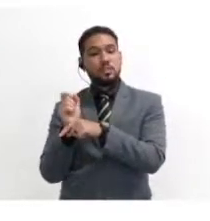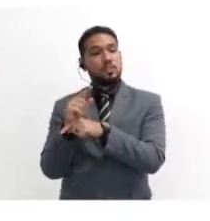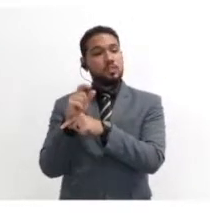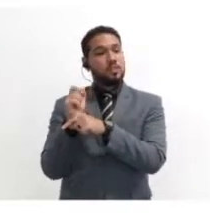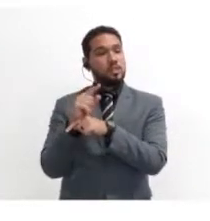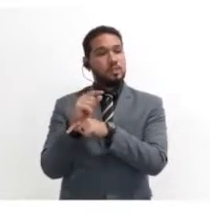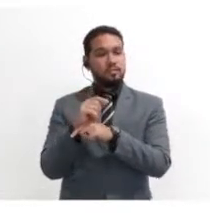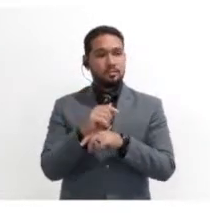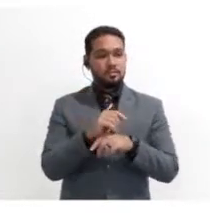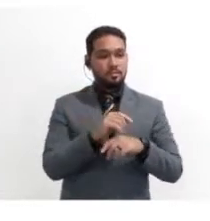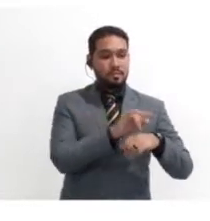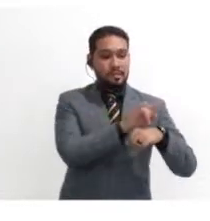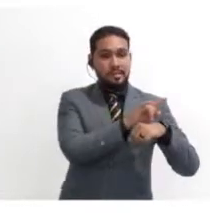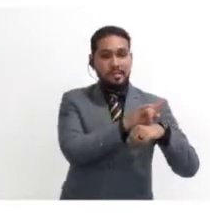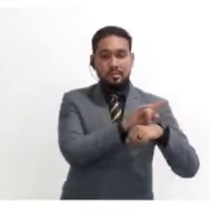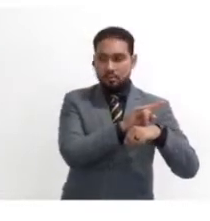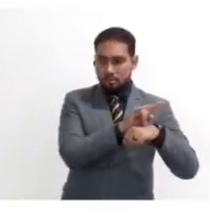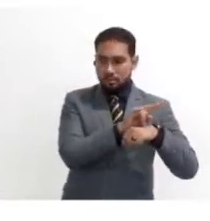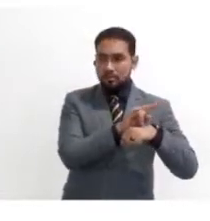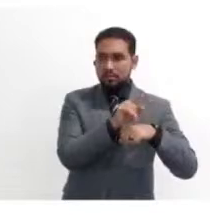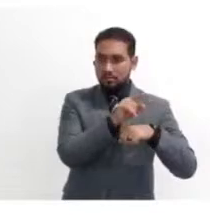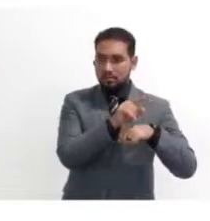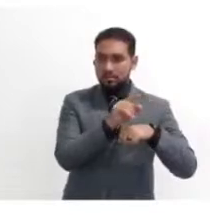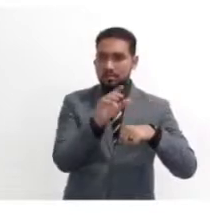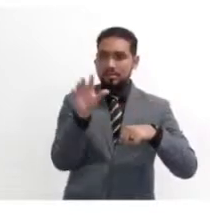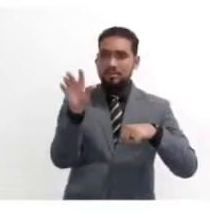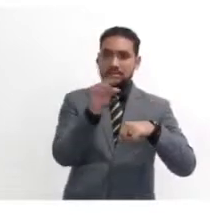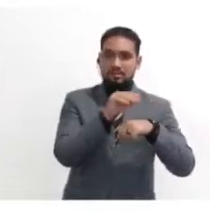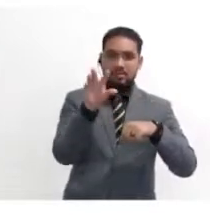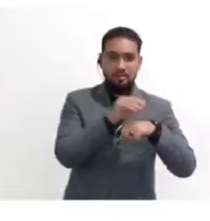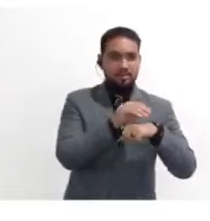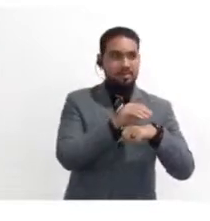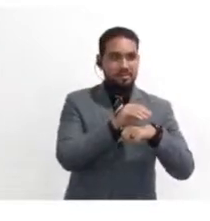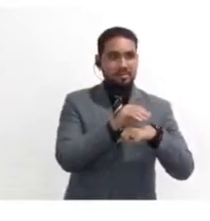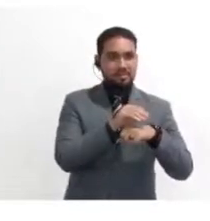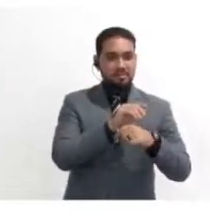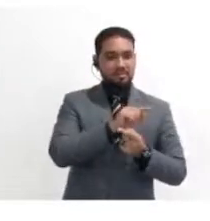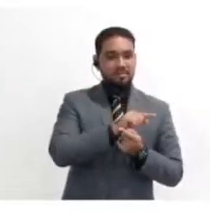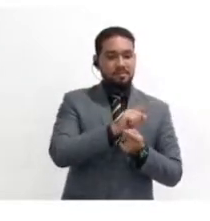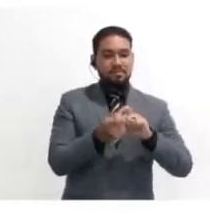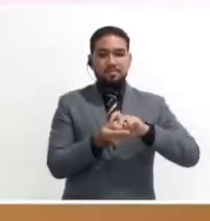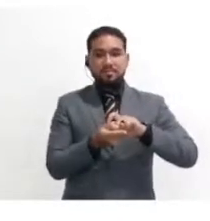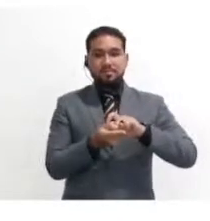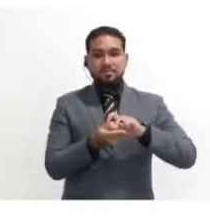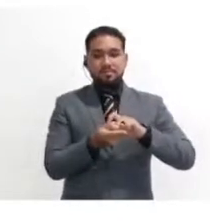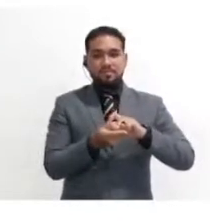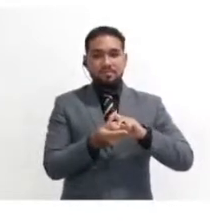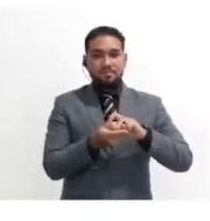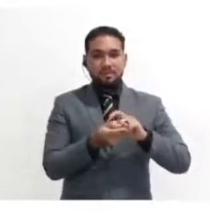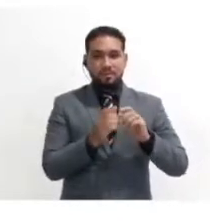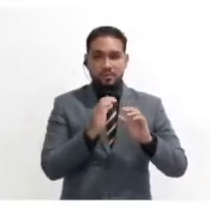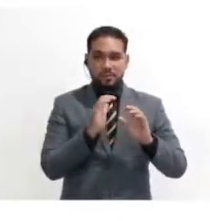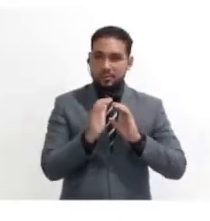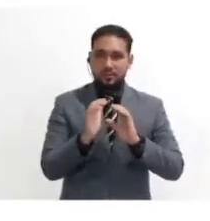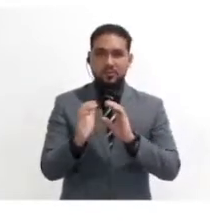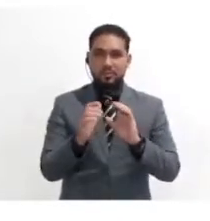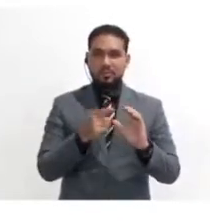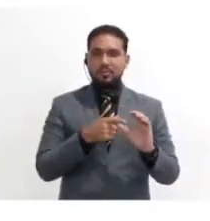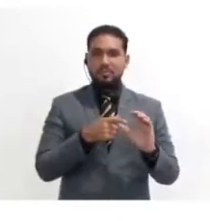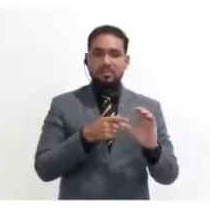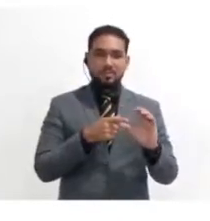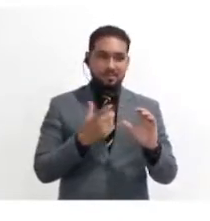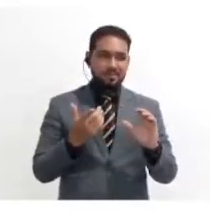on a substrate, but the substrate also has antennas built into the laminate layers. So this